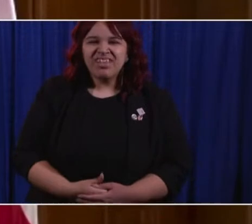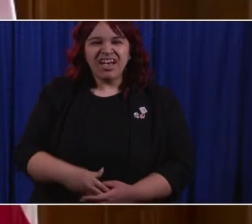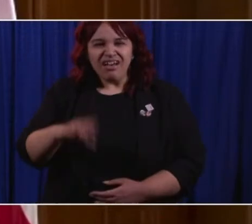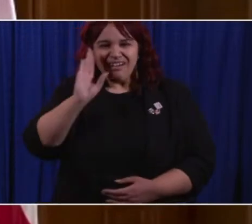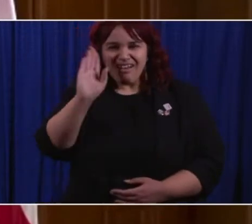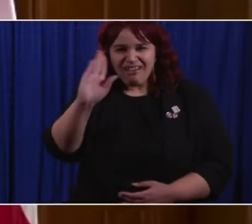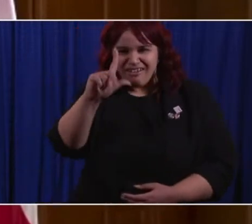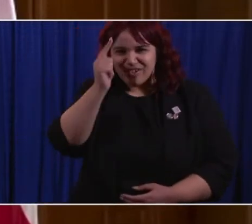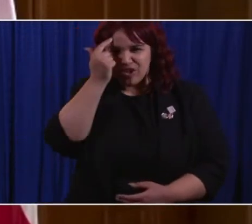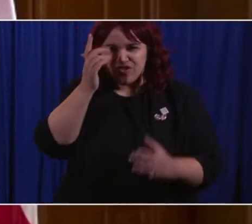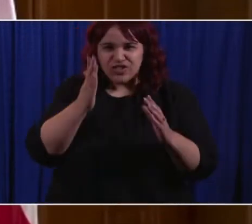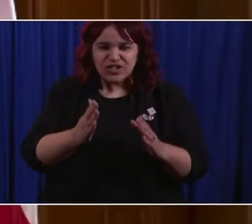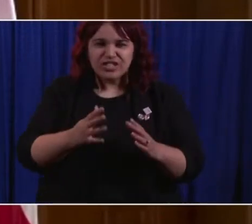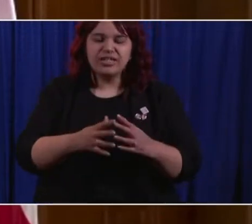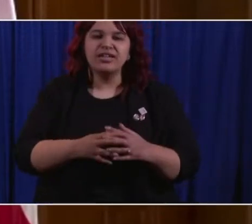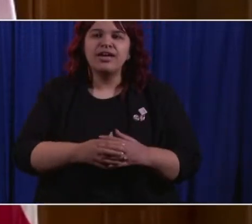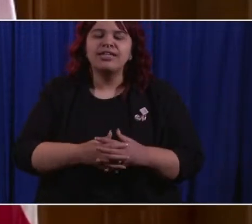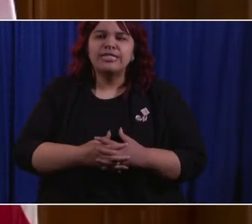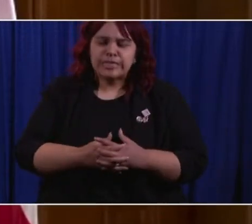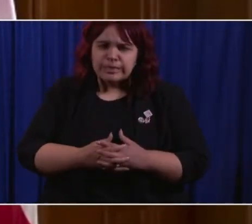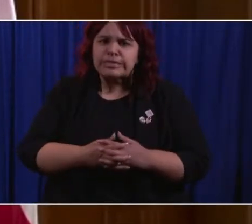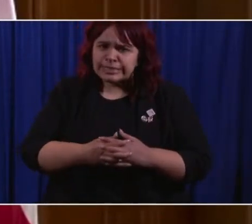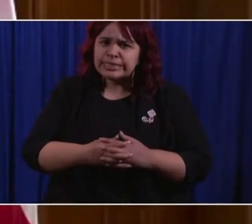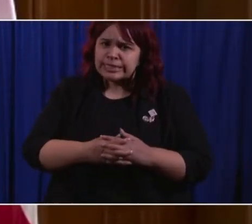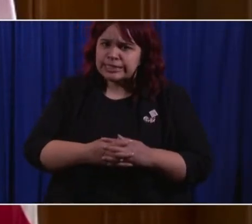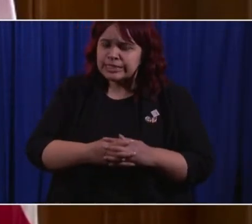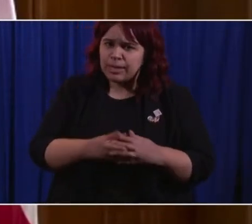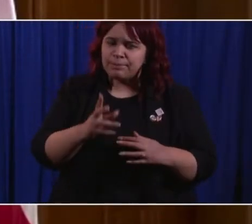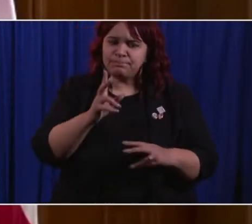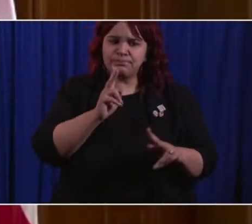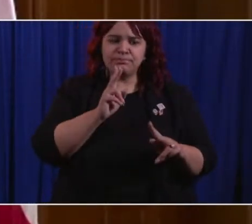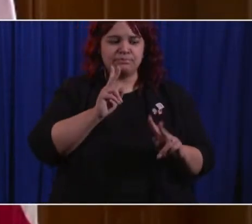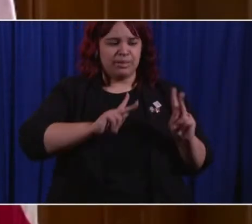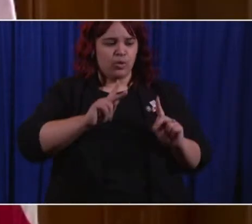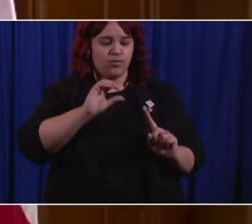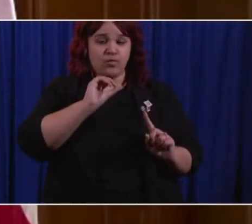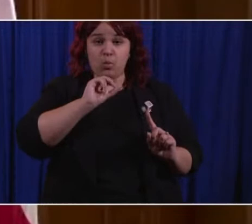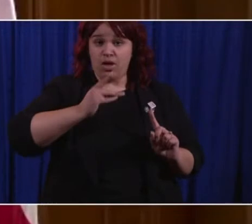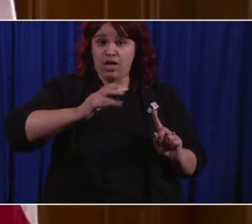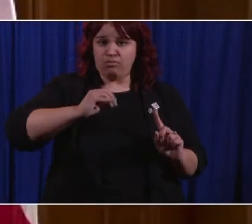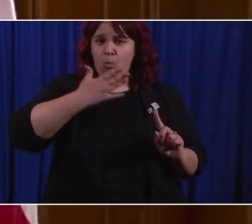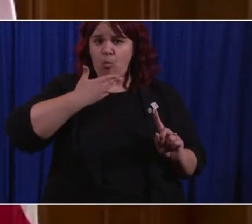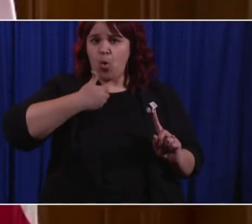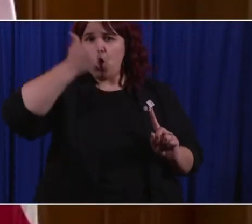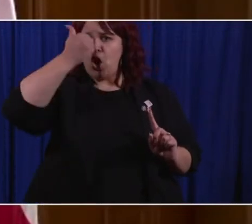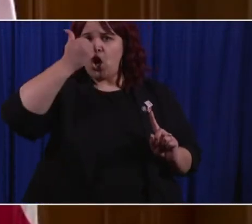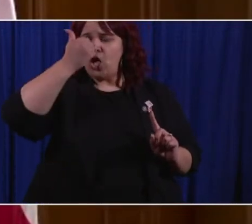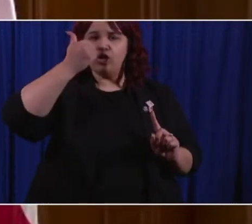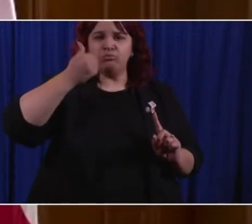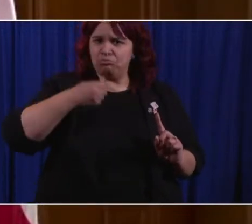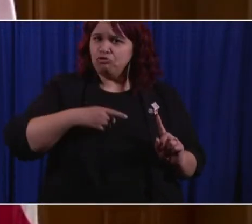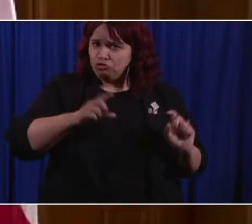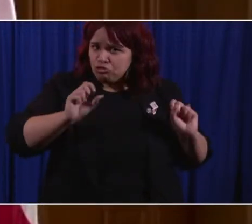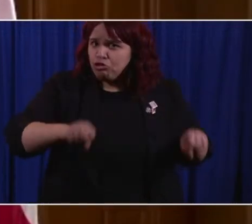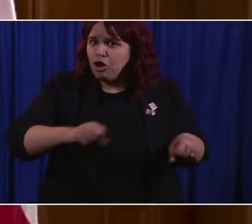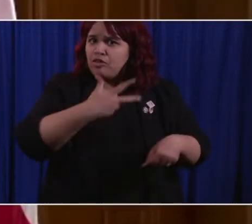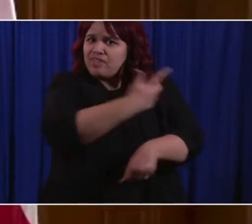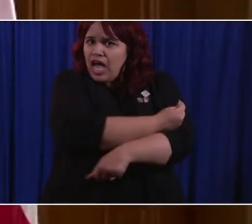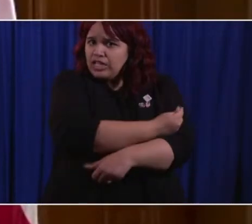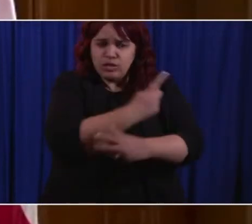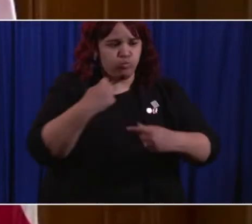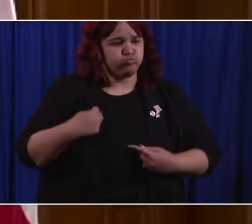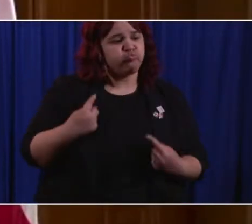Even though the older Ohioans have now been eligible for the vaccine for months, the highest proportion that